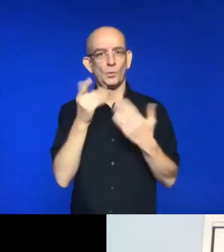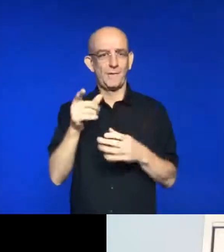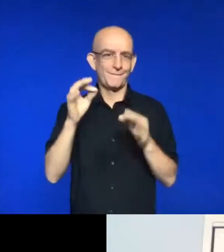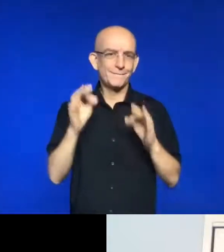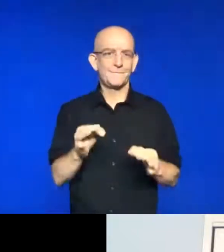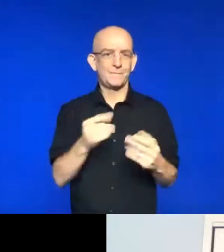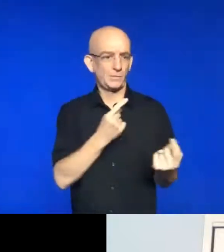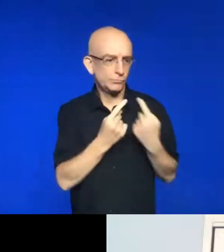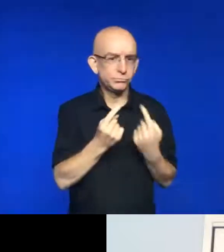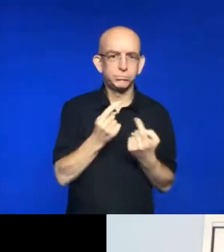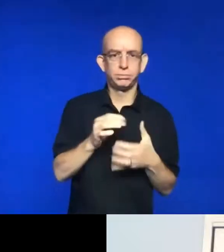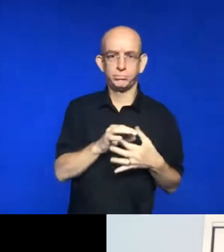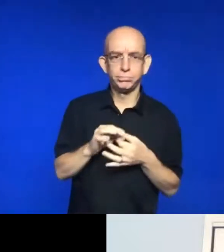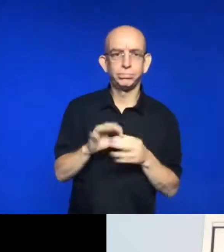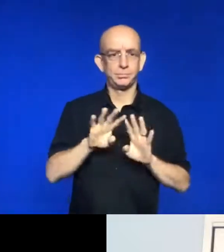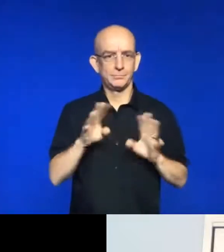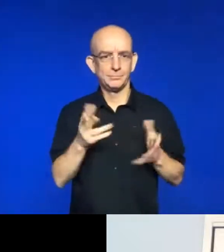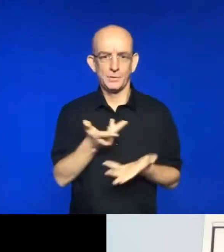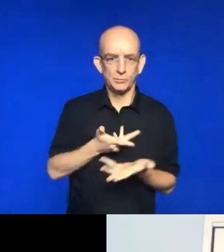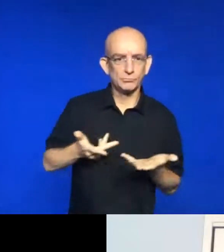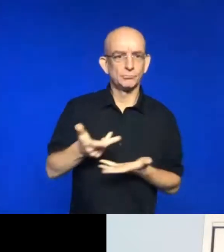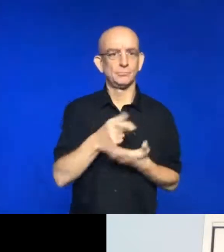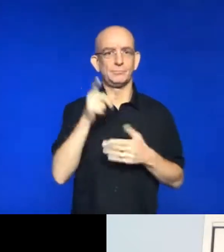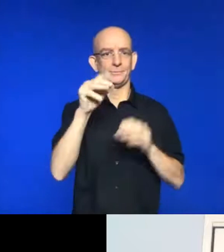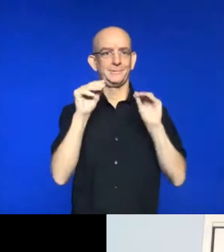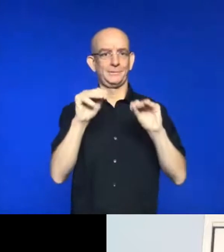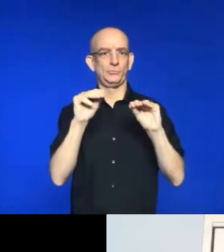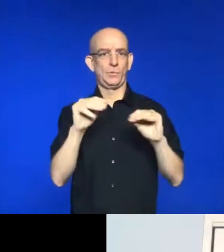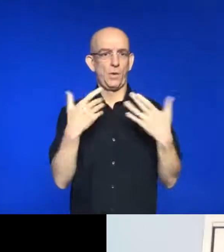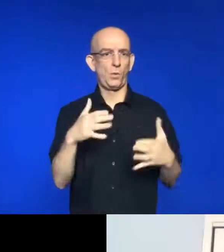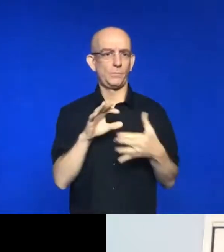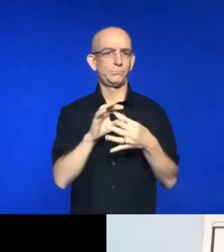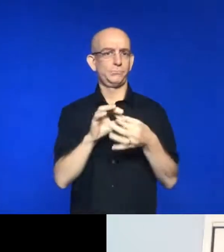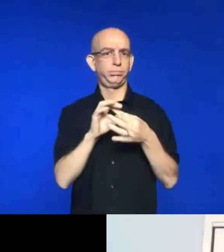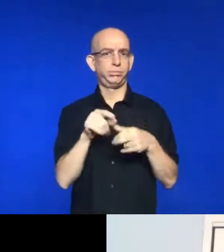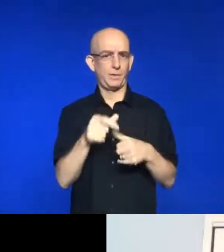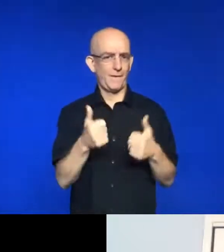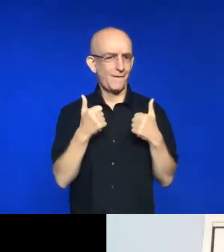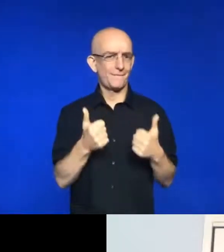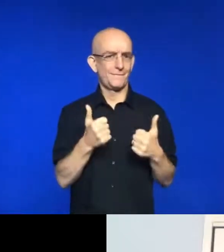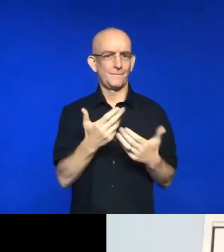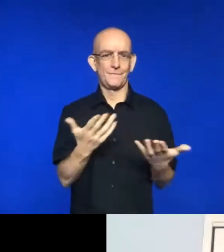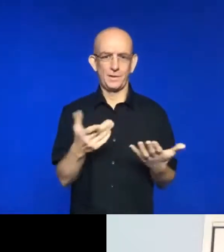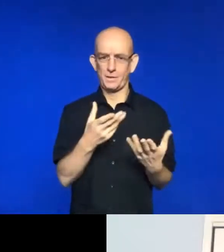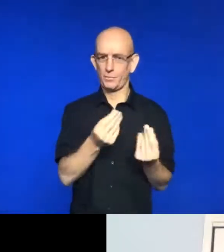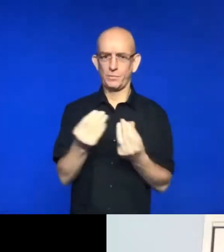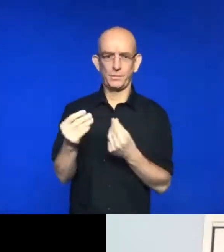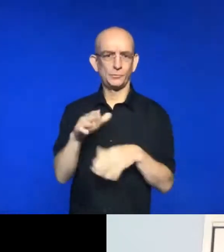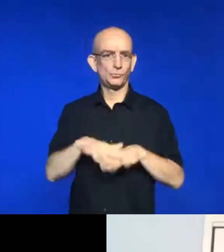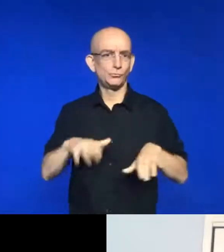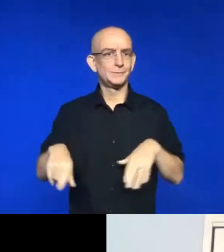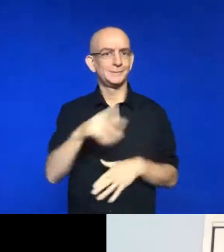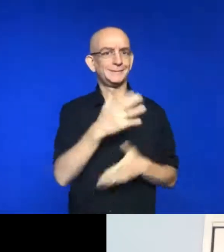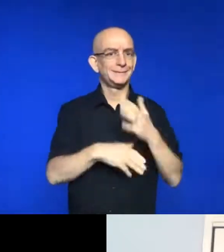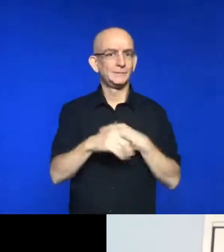particularly for a lot of children with disabilities or children who come from other sorts of marginalized environments, are just as important to